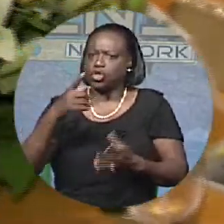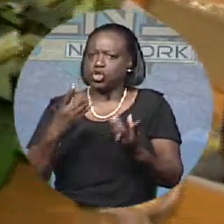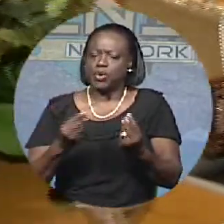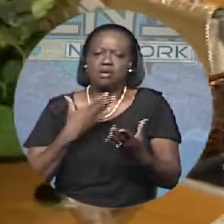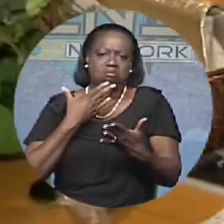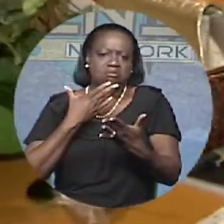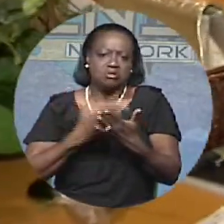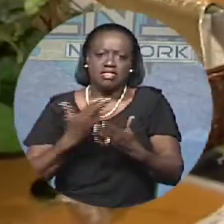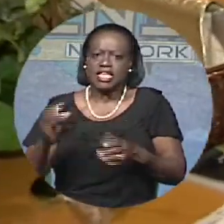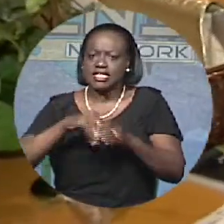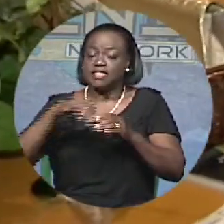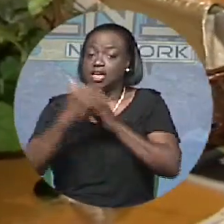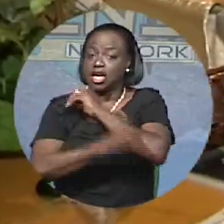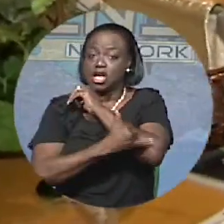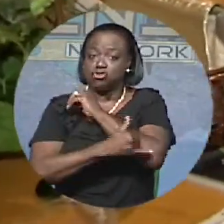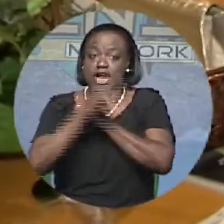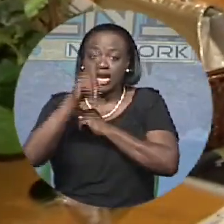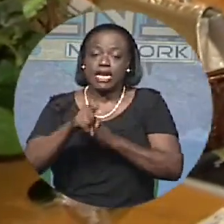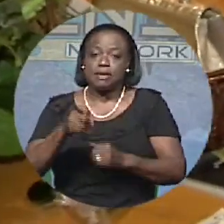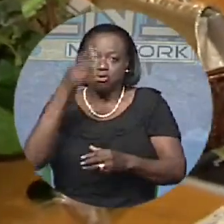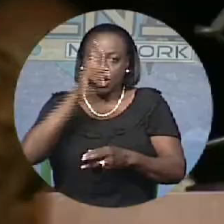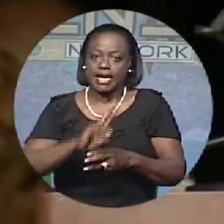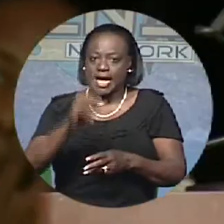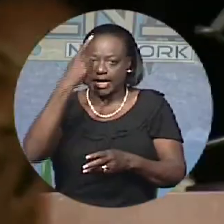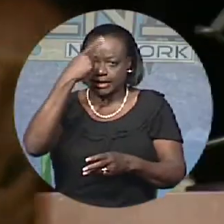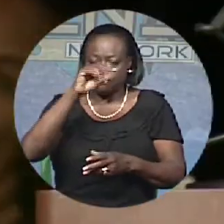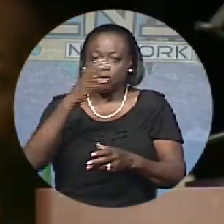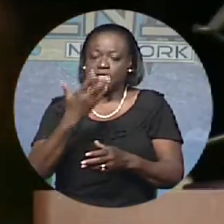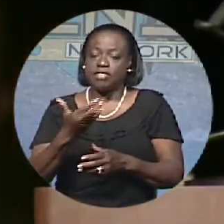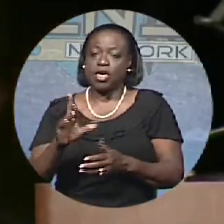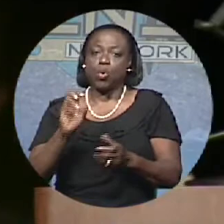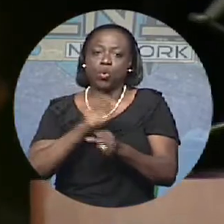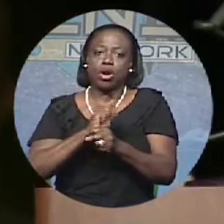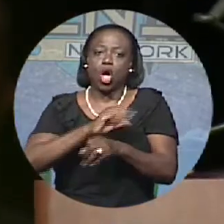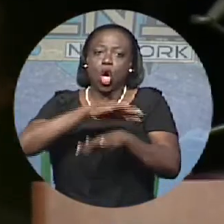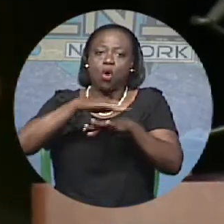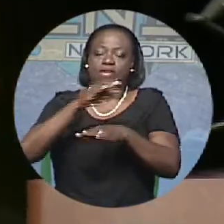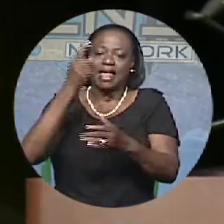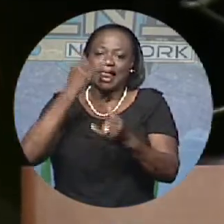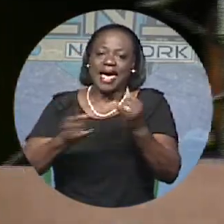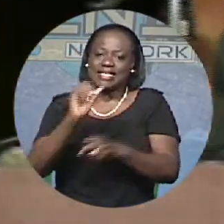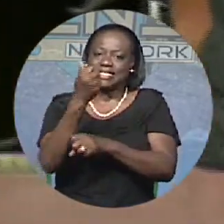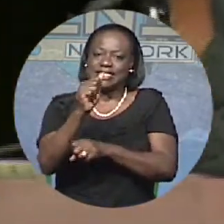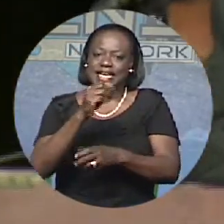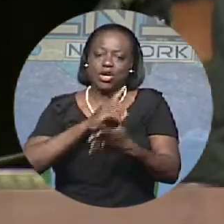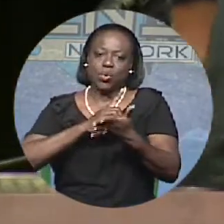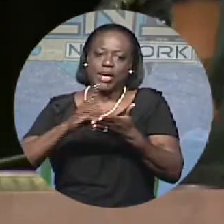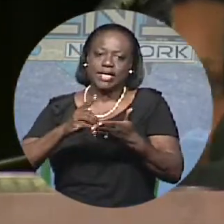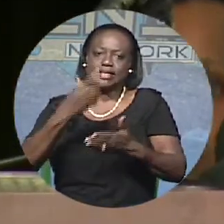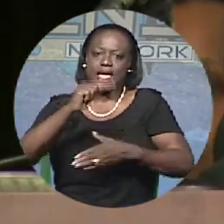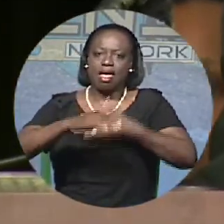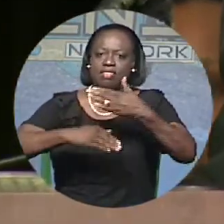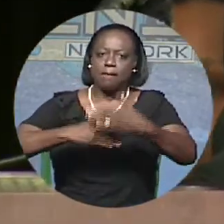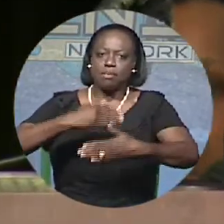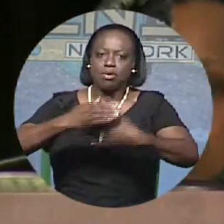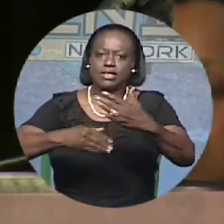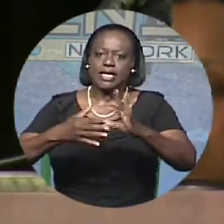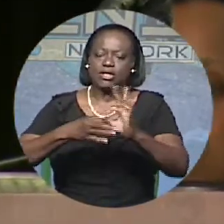are yet to be recognized for their work. Over the last 10 weeks, the process